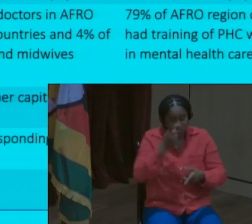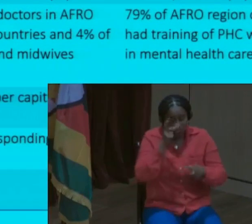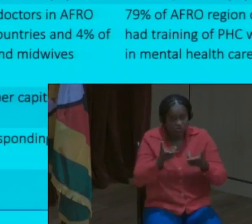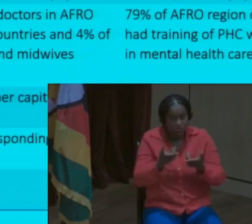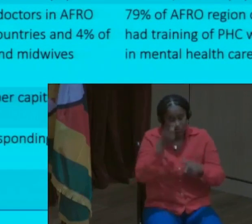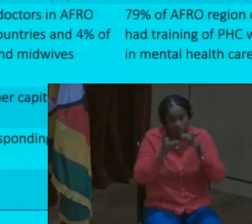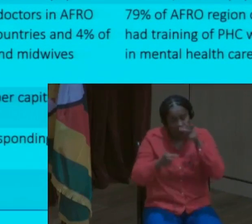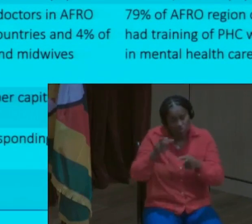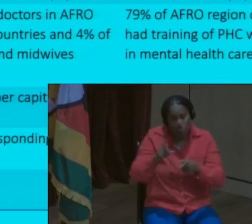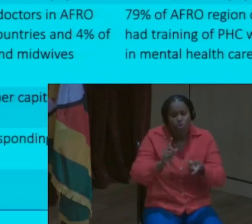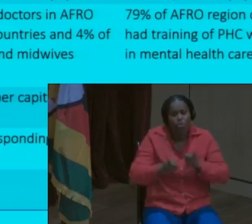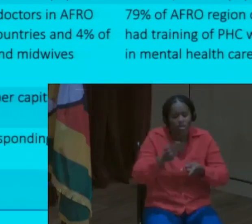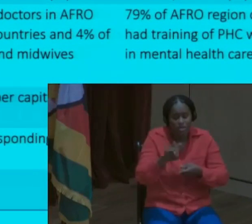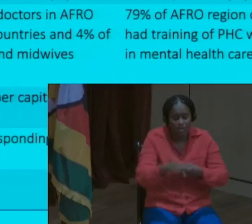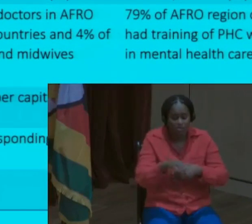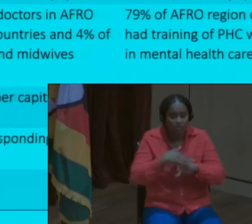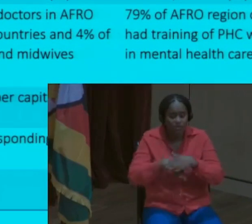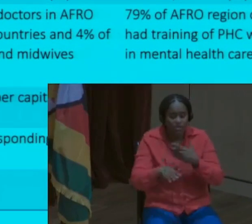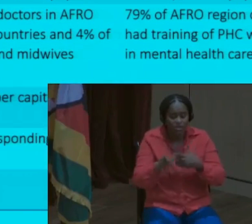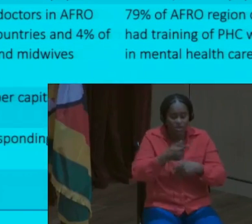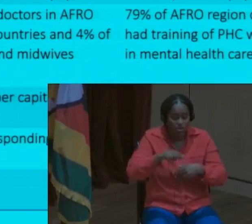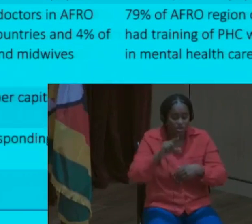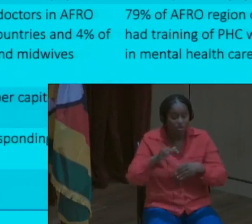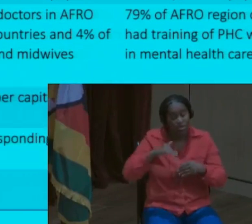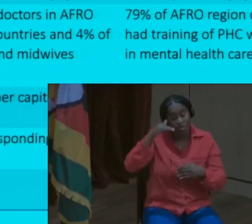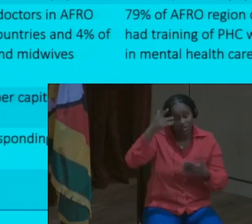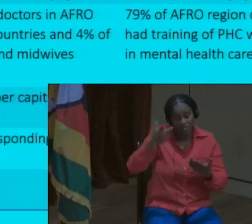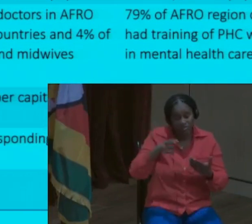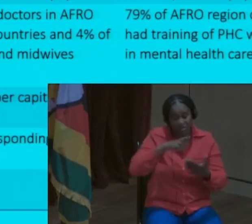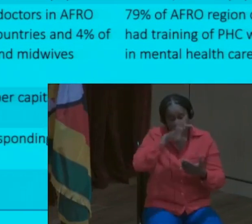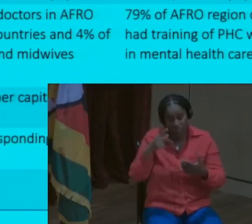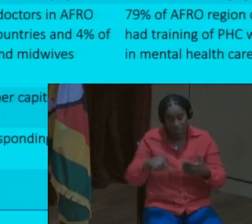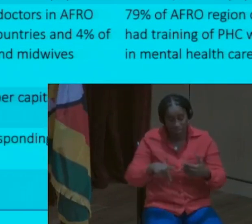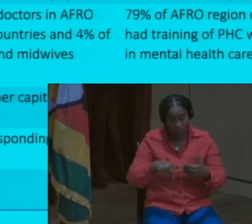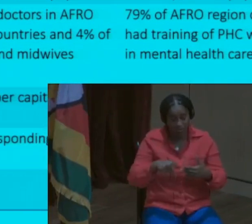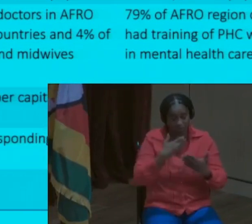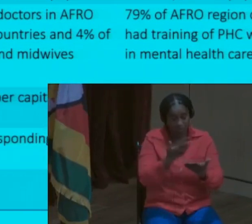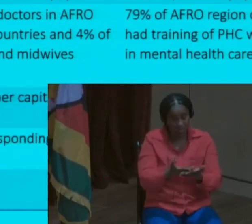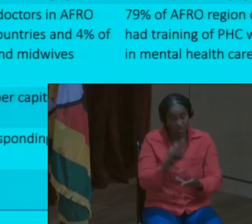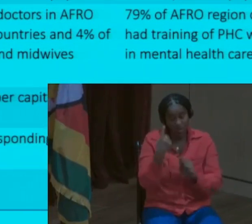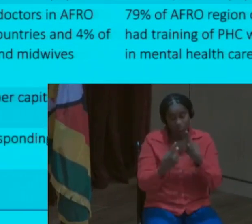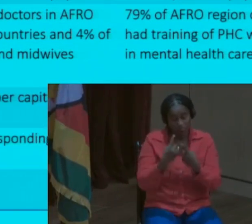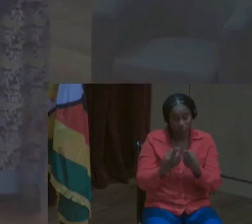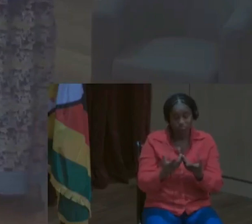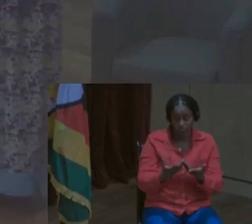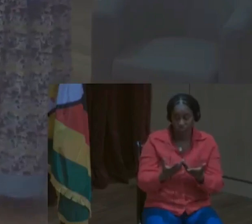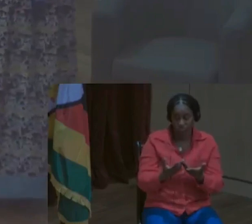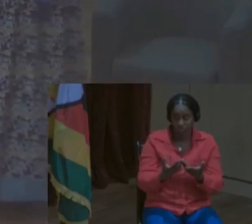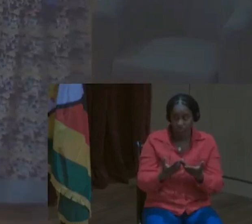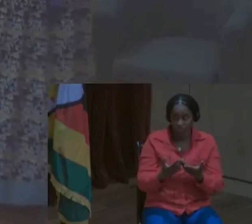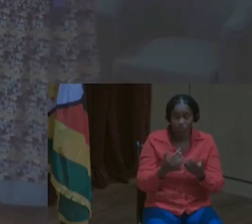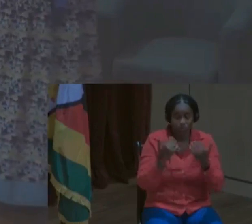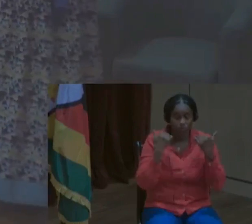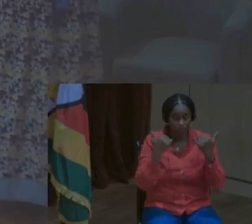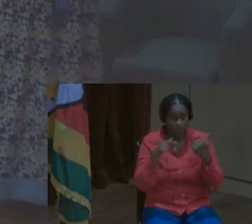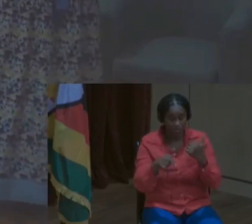as a region. So this is some data looking at mental health and some of the indicators that we measure for mental health in the